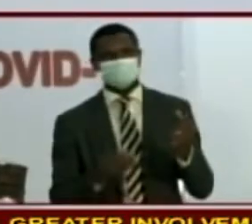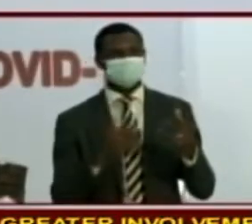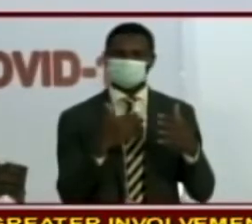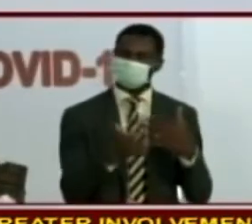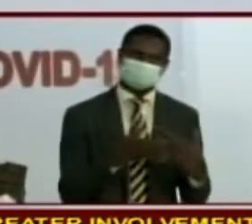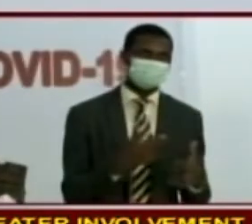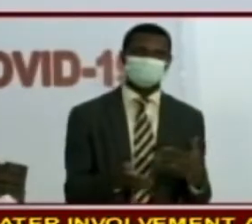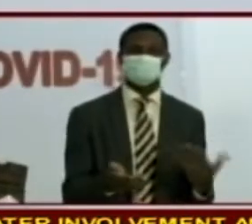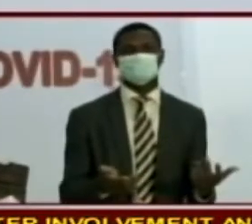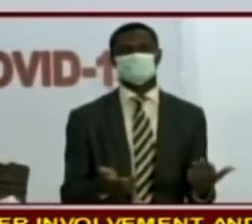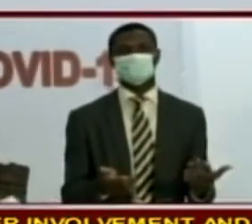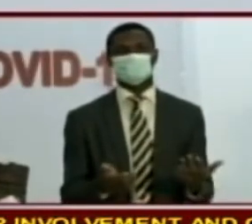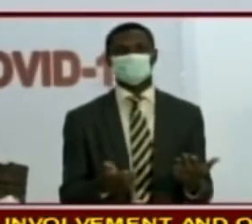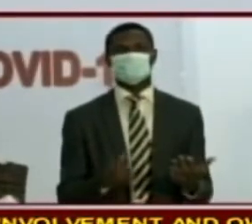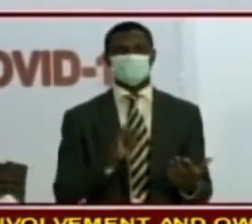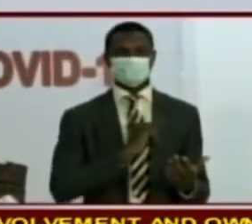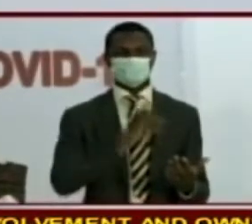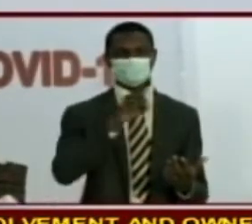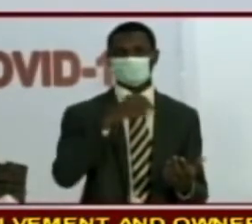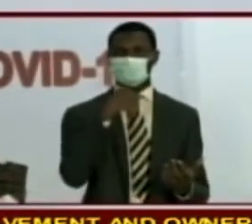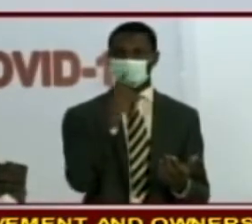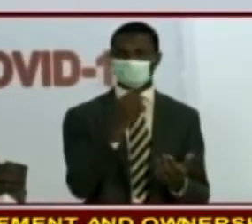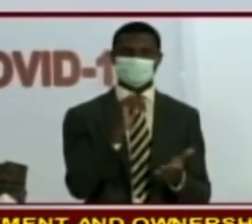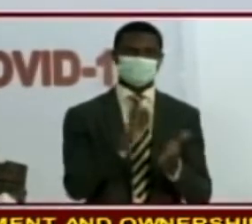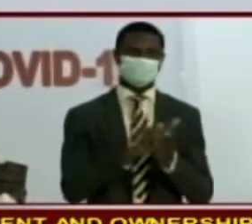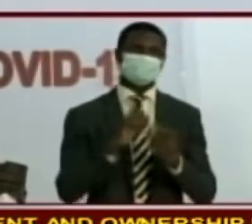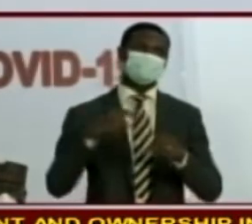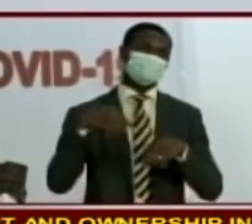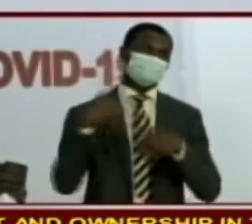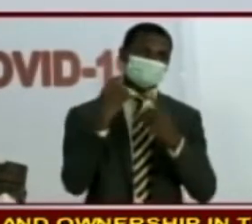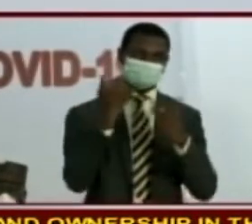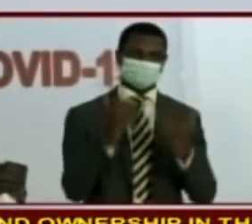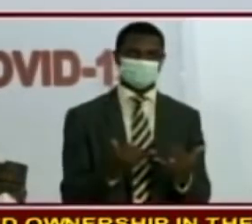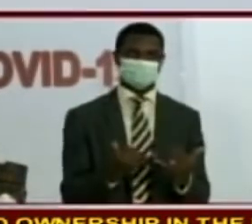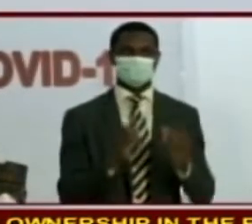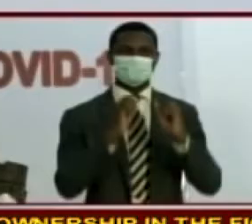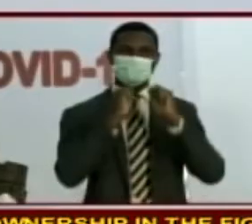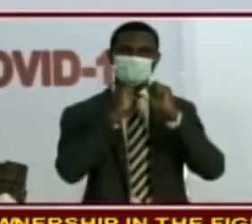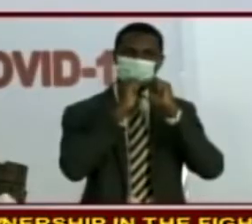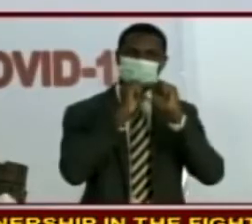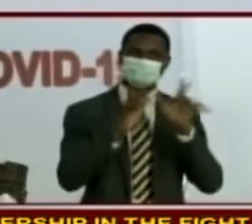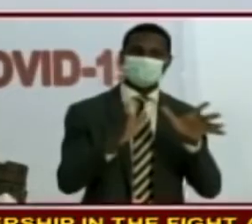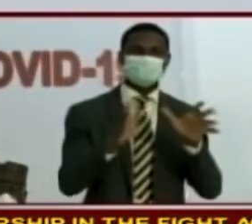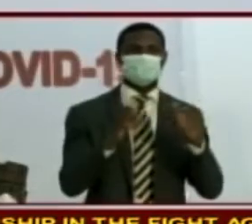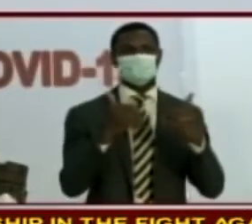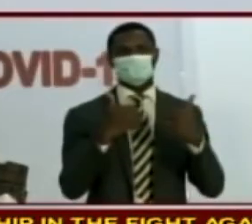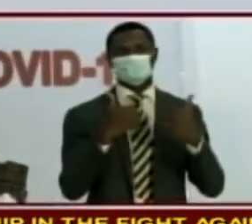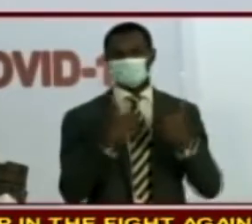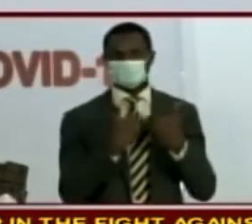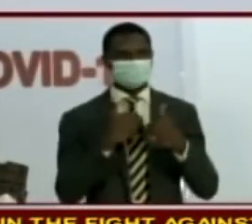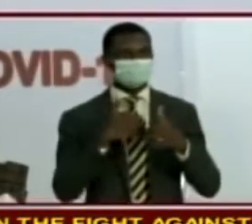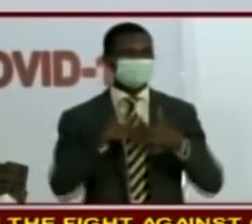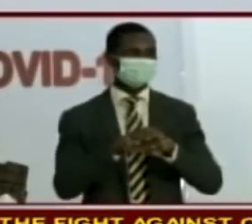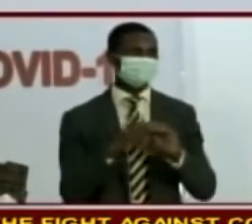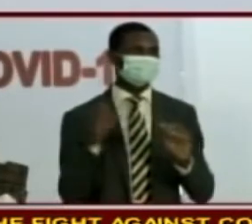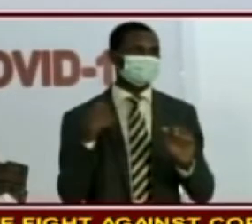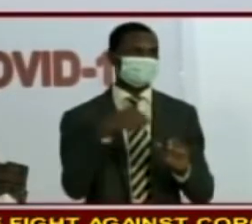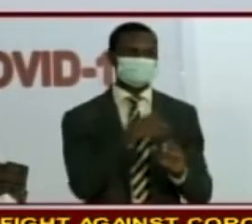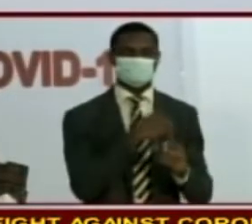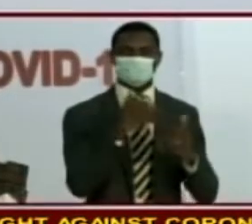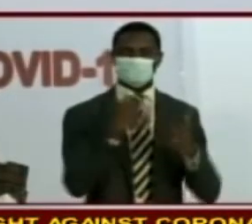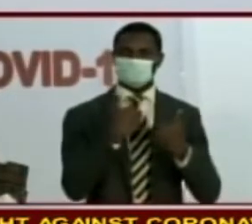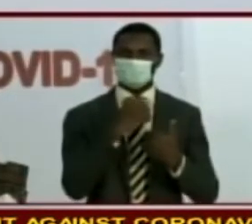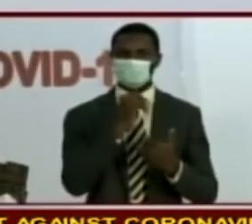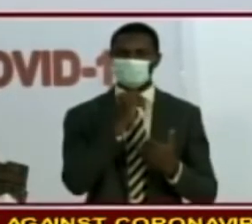And I must say that to date, nothing has come in formally